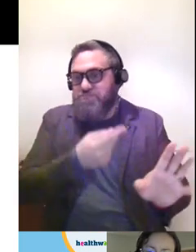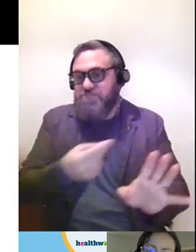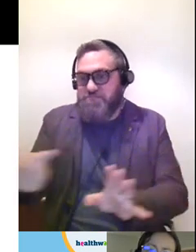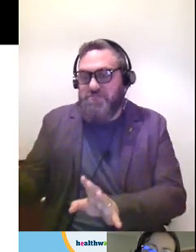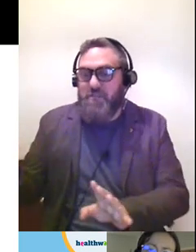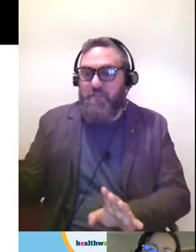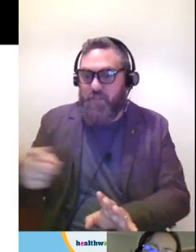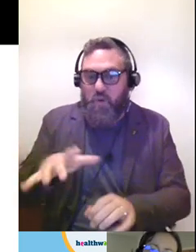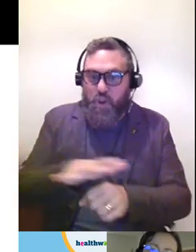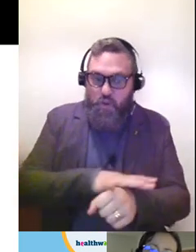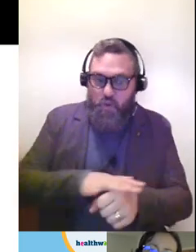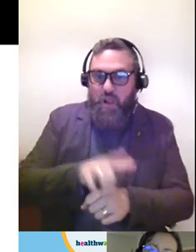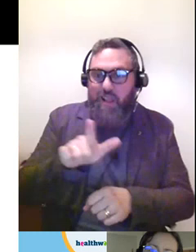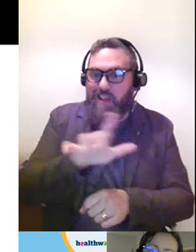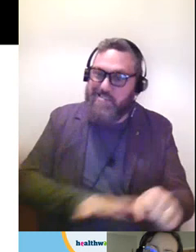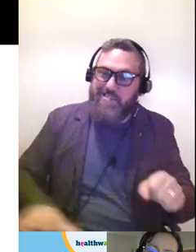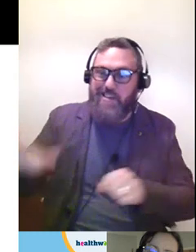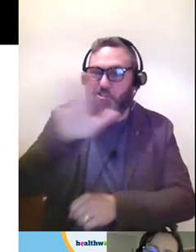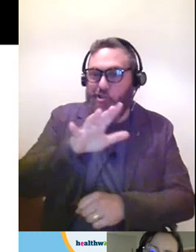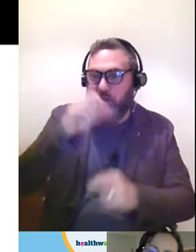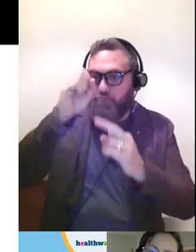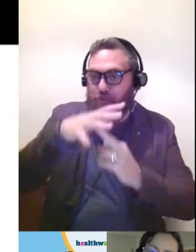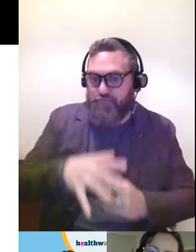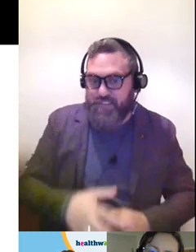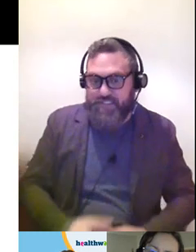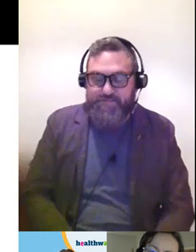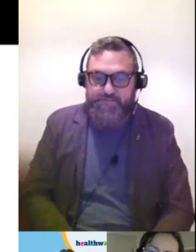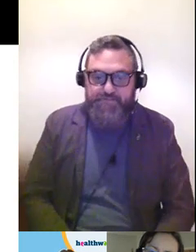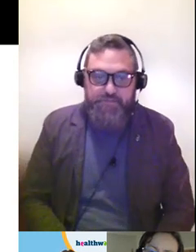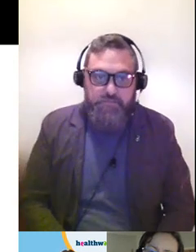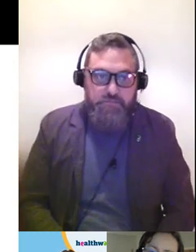local priorities.